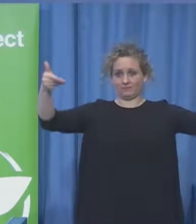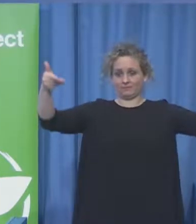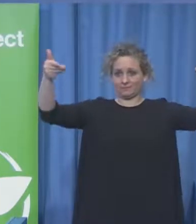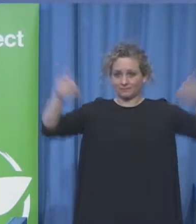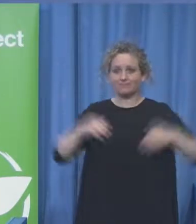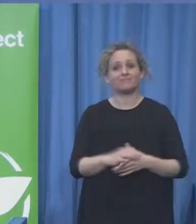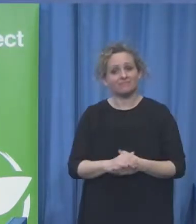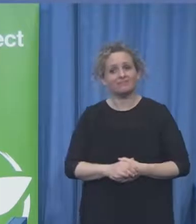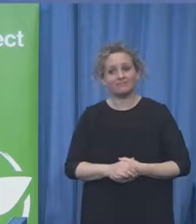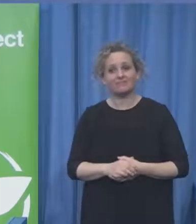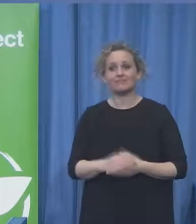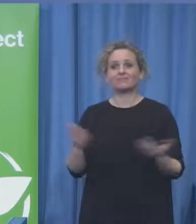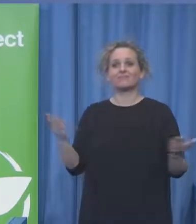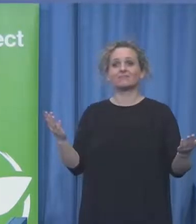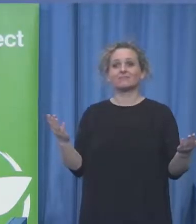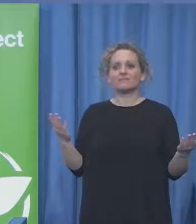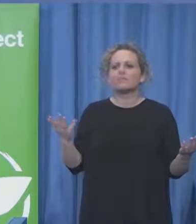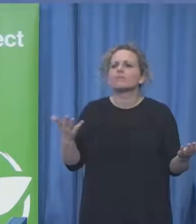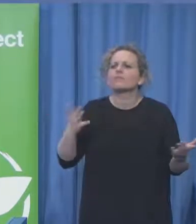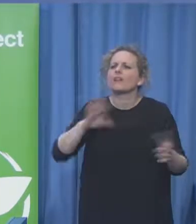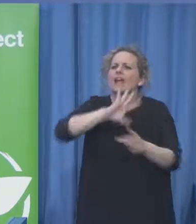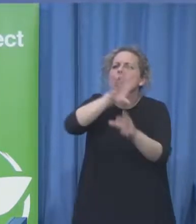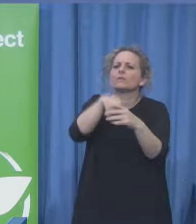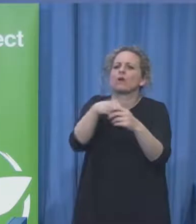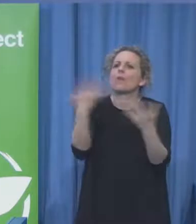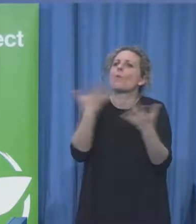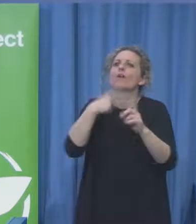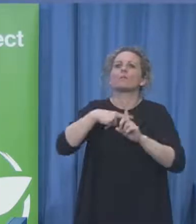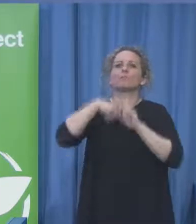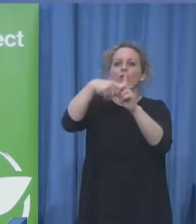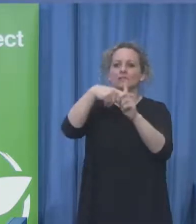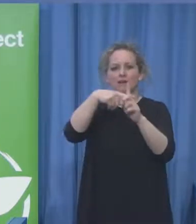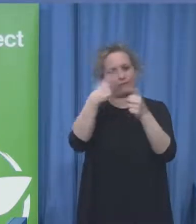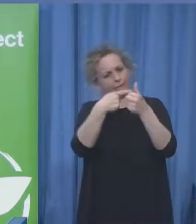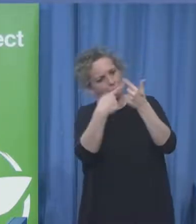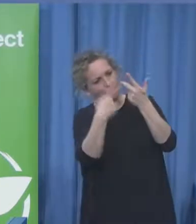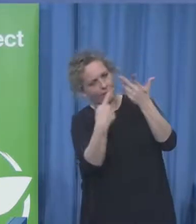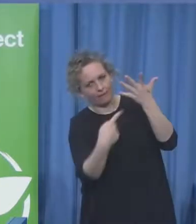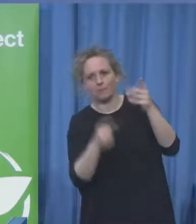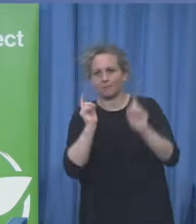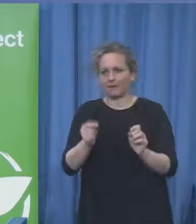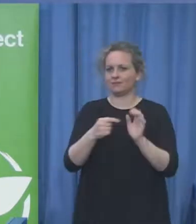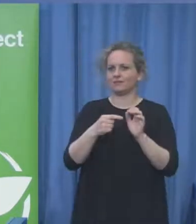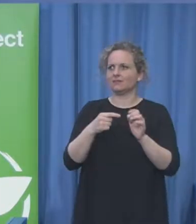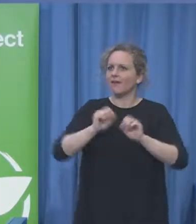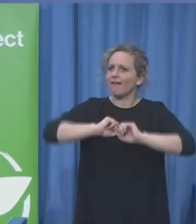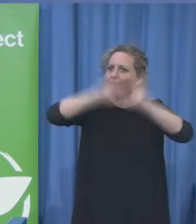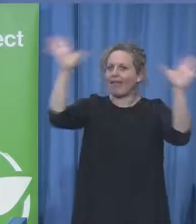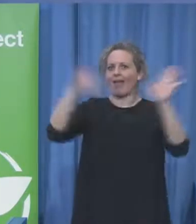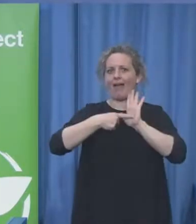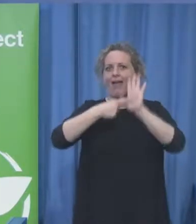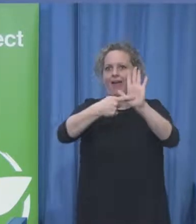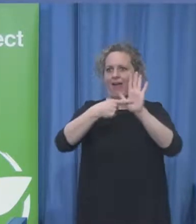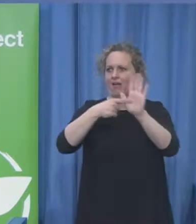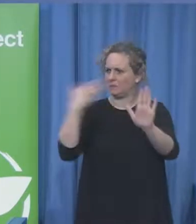better understood and appreciated by governments, by our stakeholders